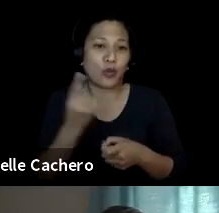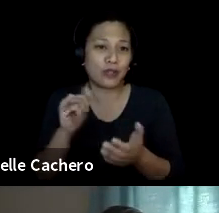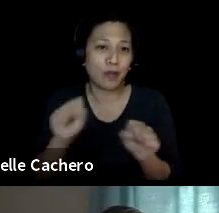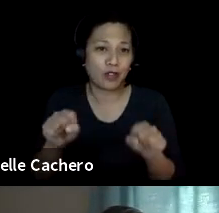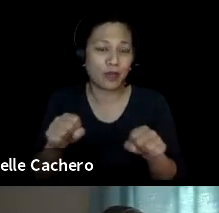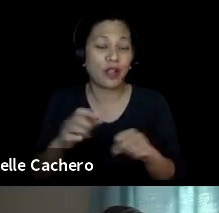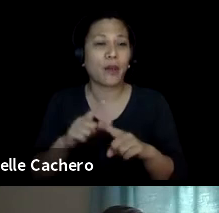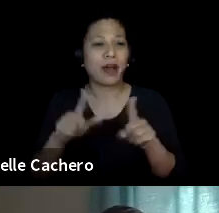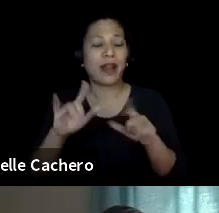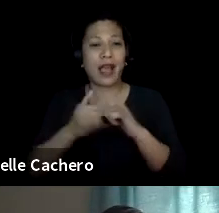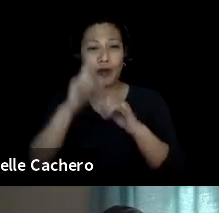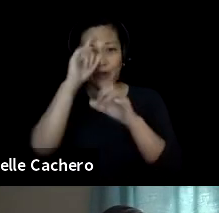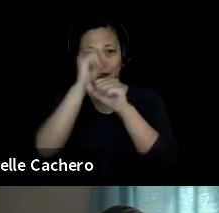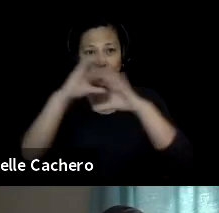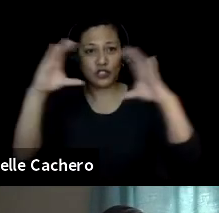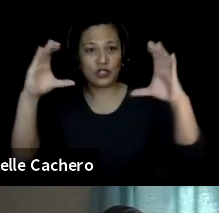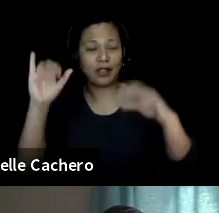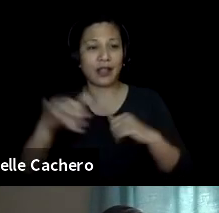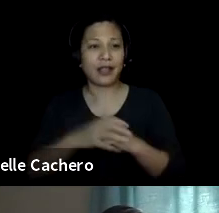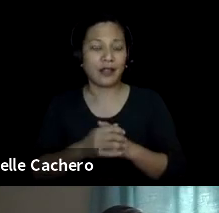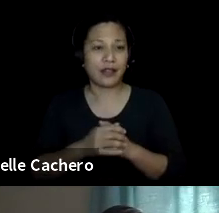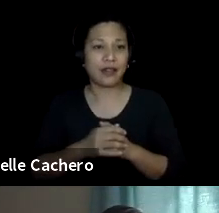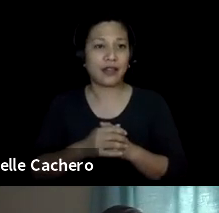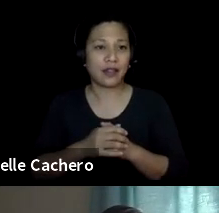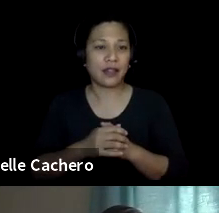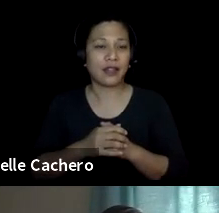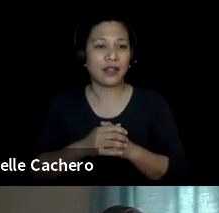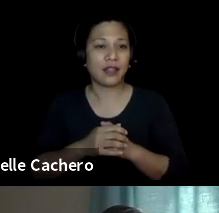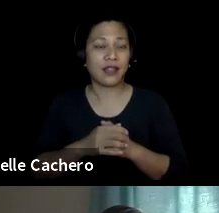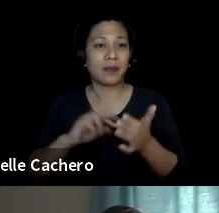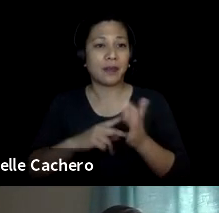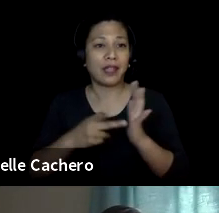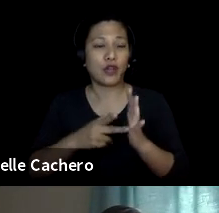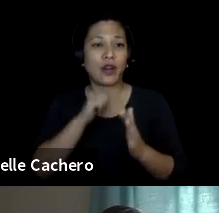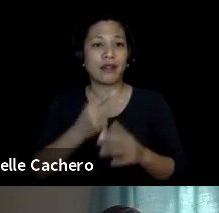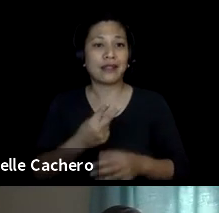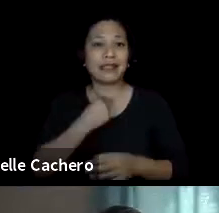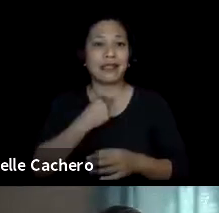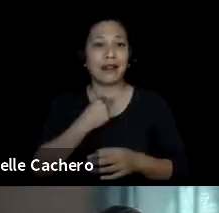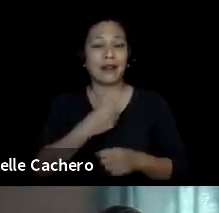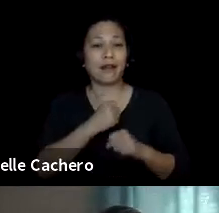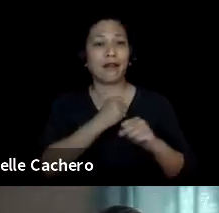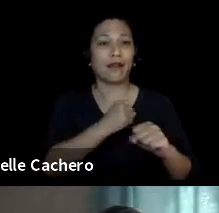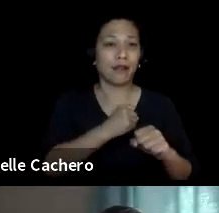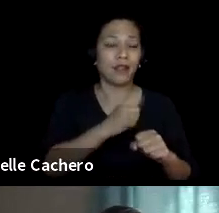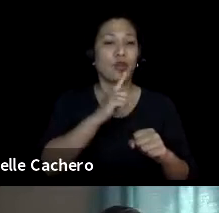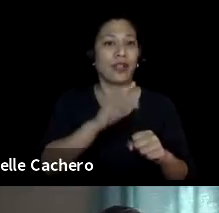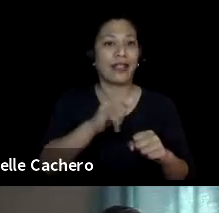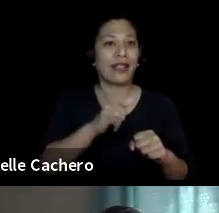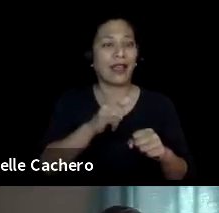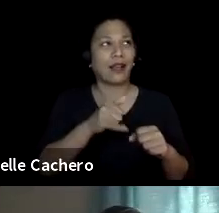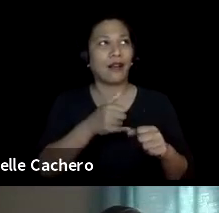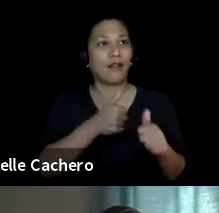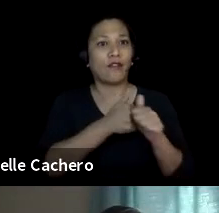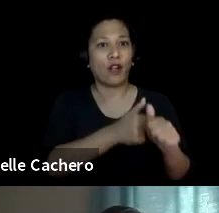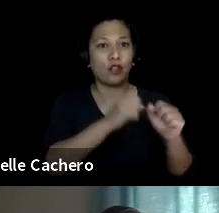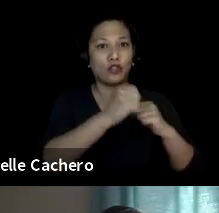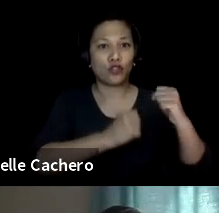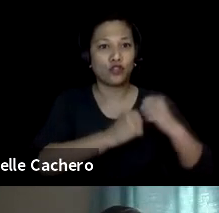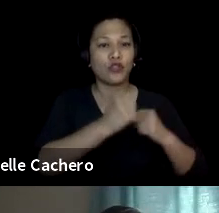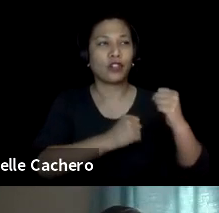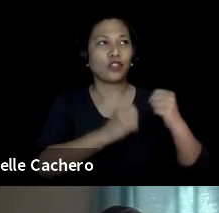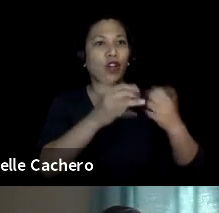we envision that? So we're not completely beholden by the structures that exist to oppress